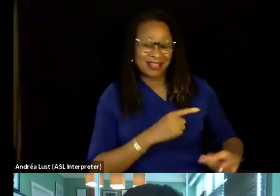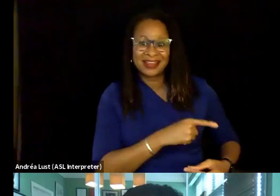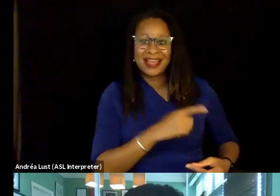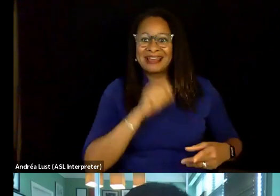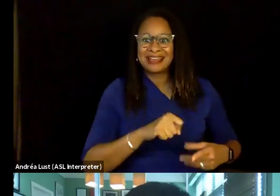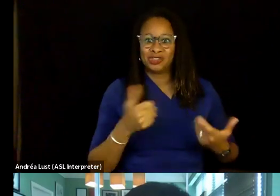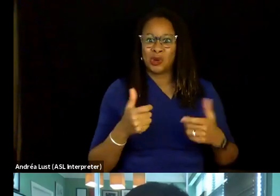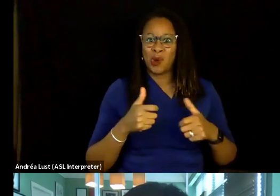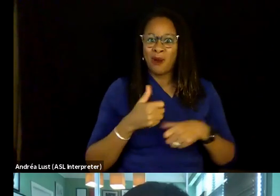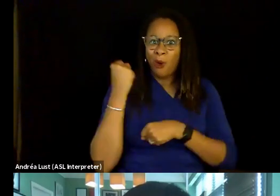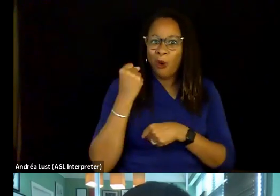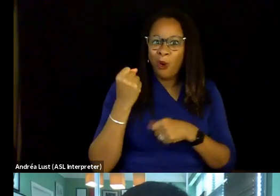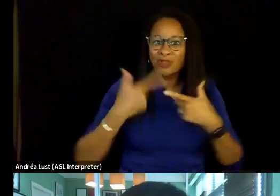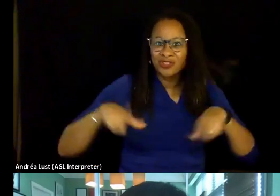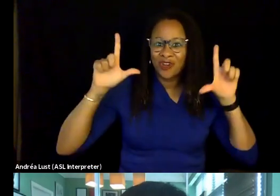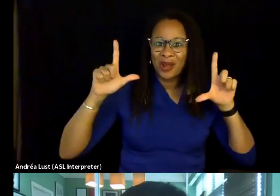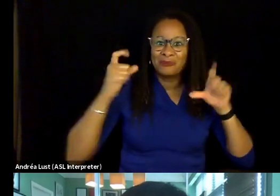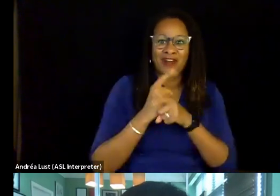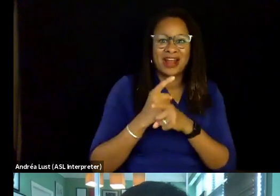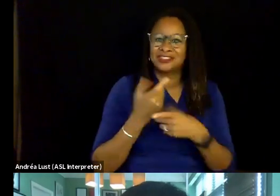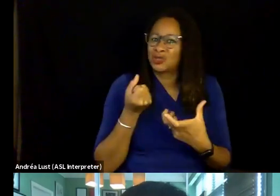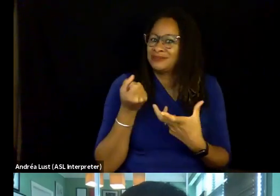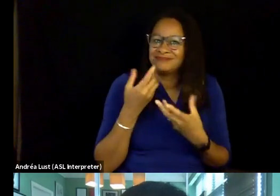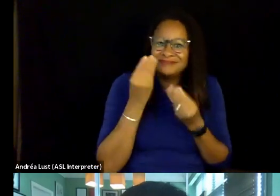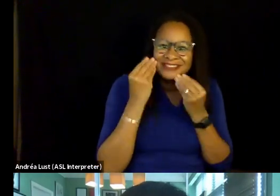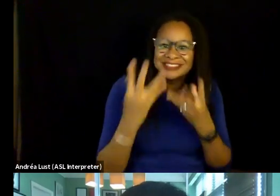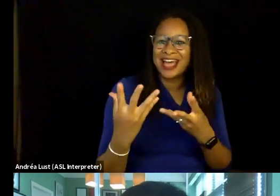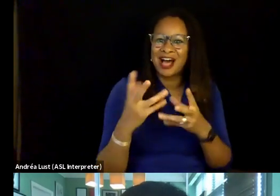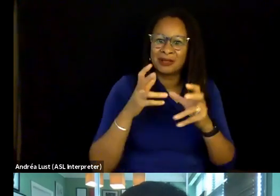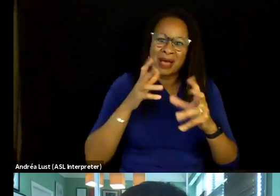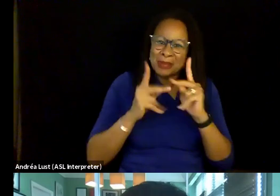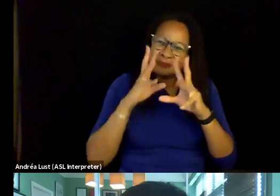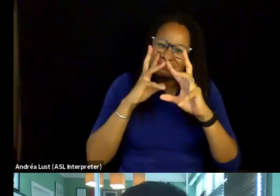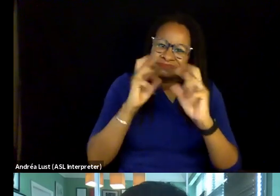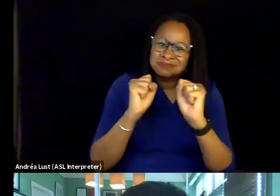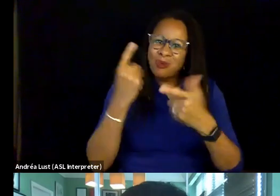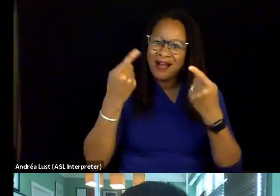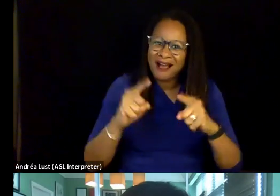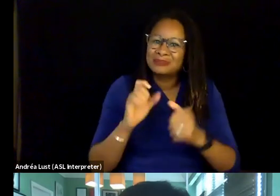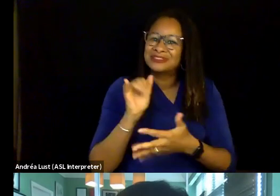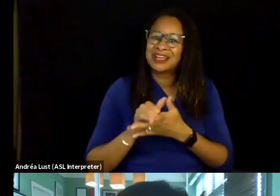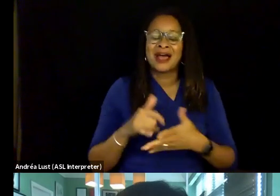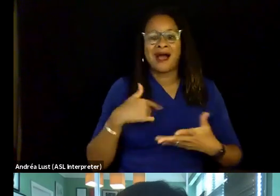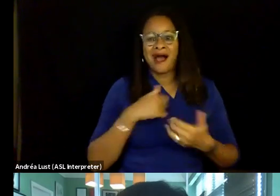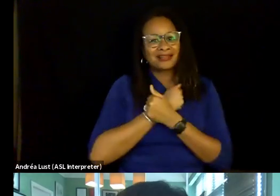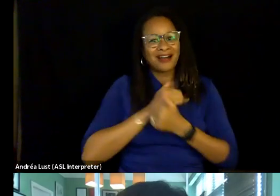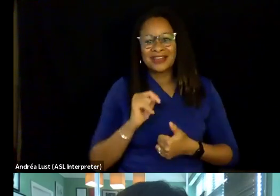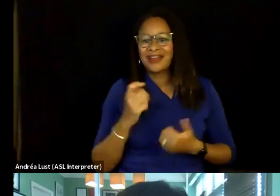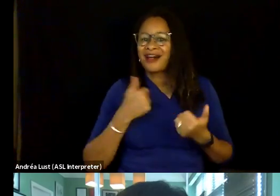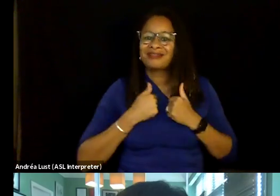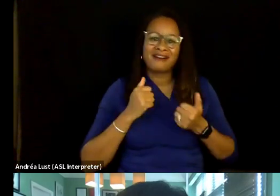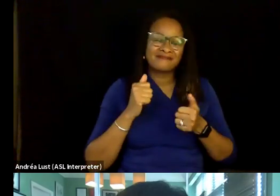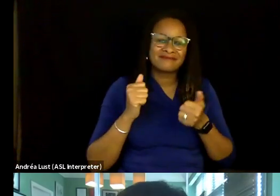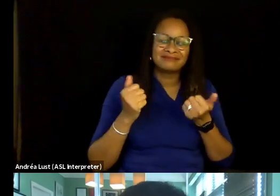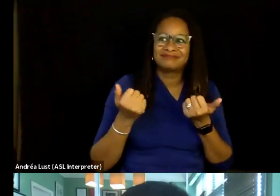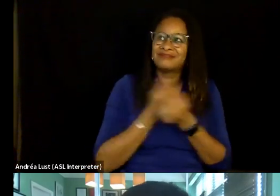hold the frame, right? Can she can hold the story. So it is instinct, it's a crazy, but I love it. I love the process of